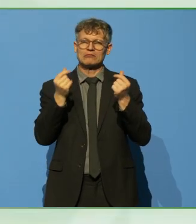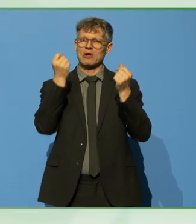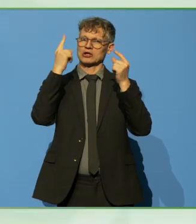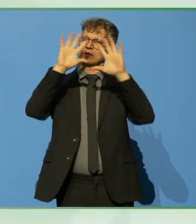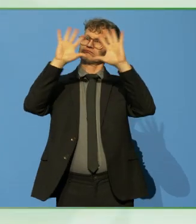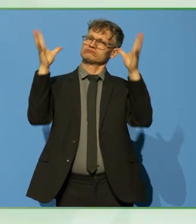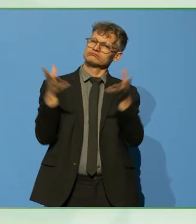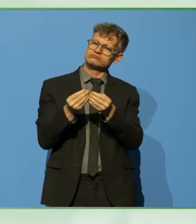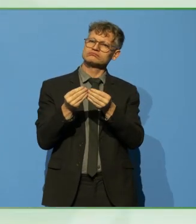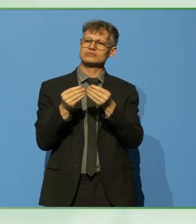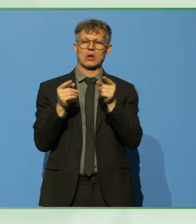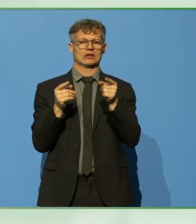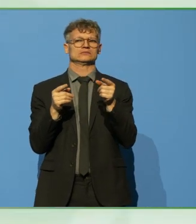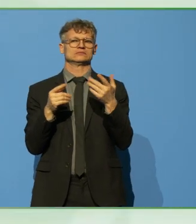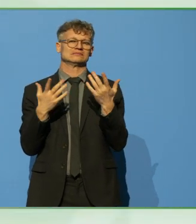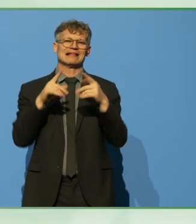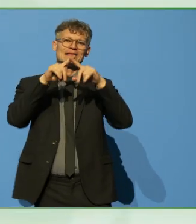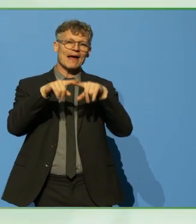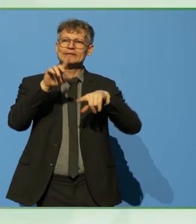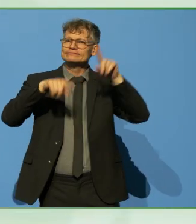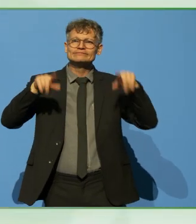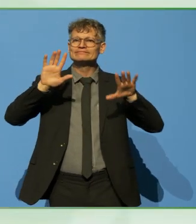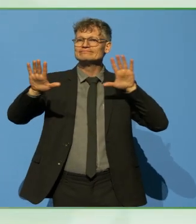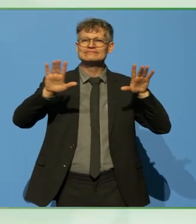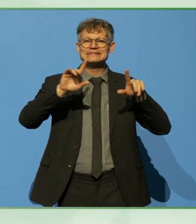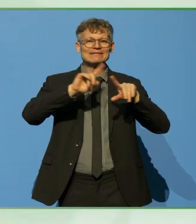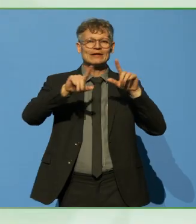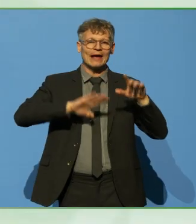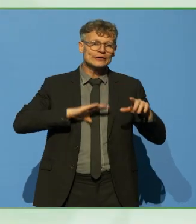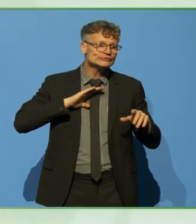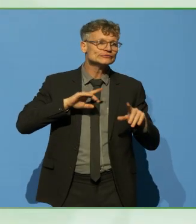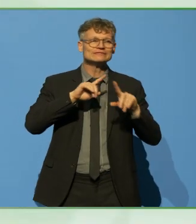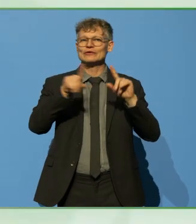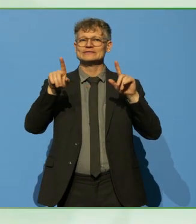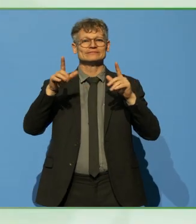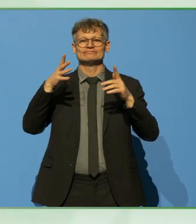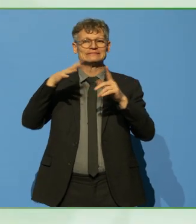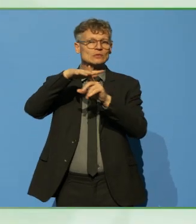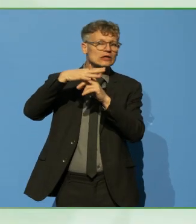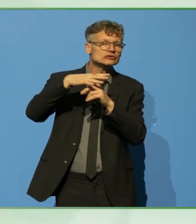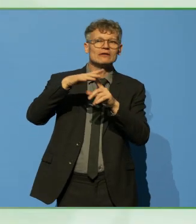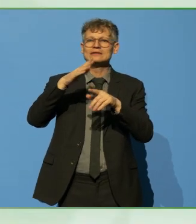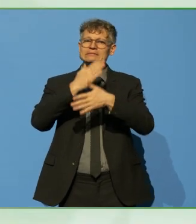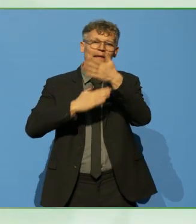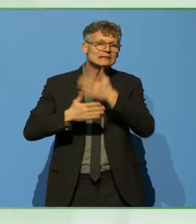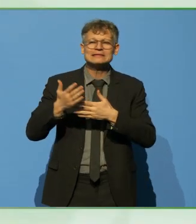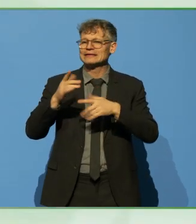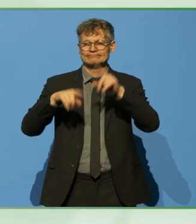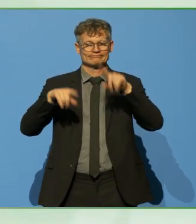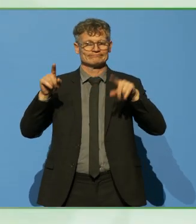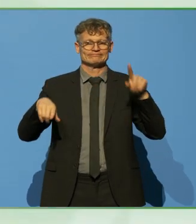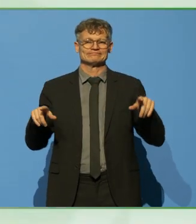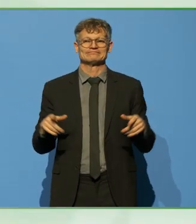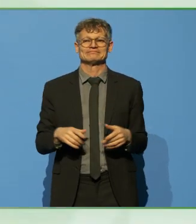well. And the ecosystem point too, completely agree. Private, public, third sector all working together. Evelyn,